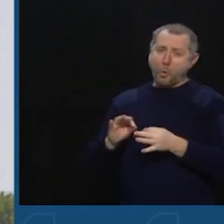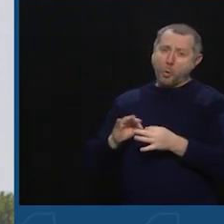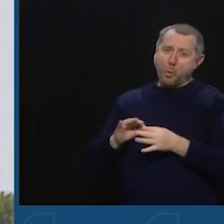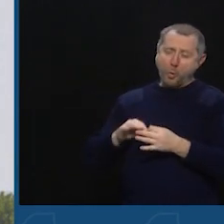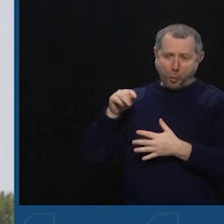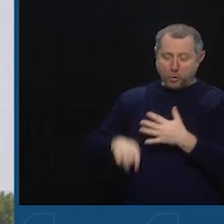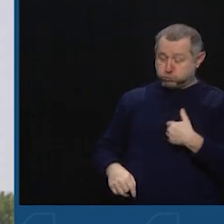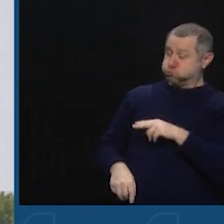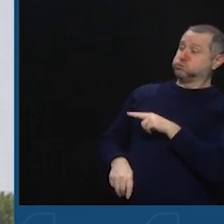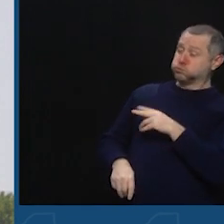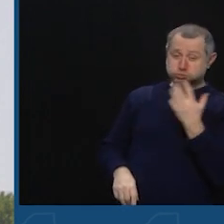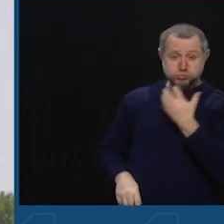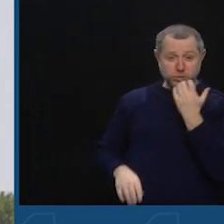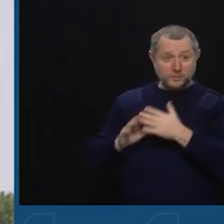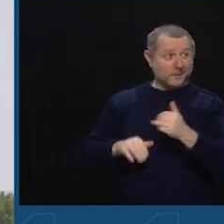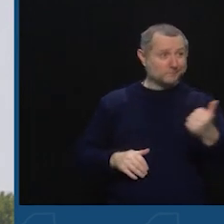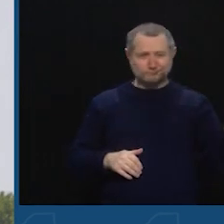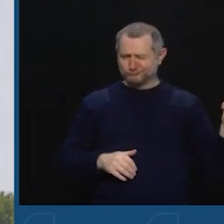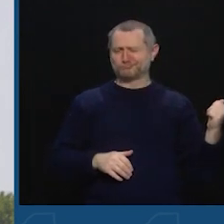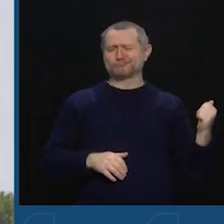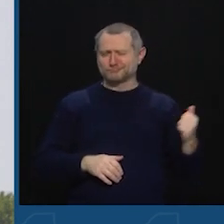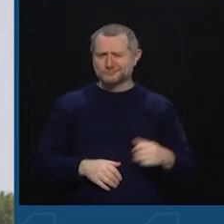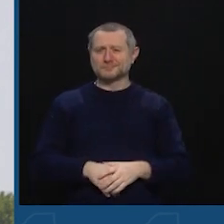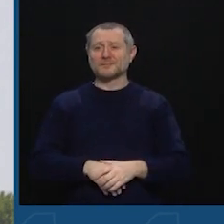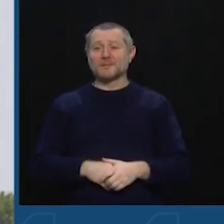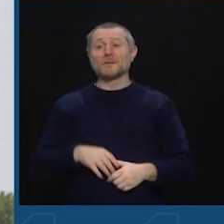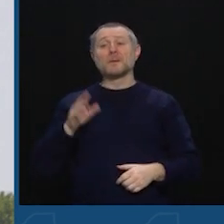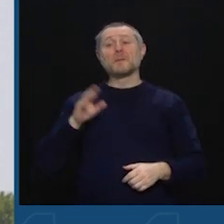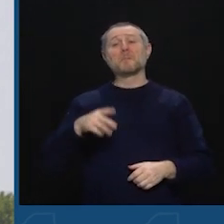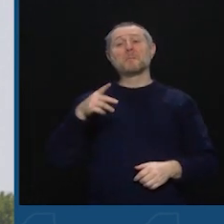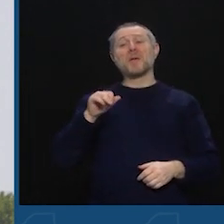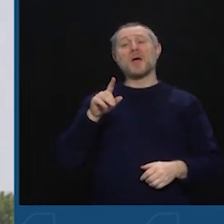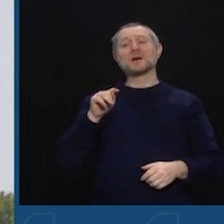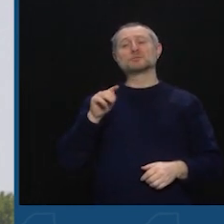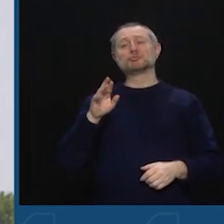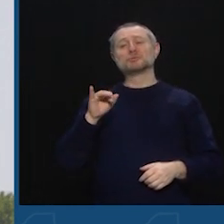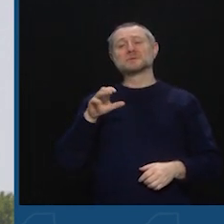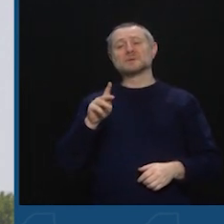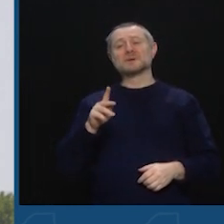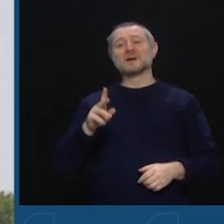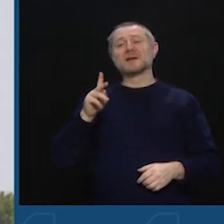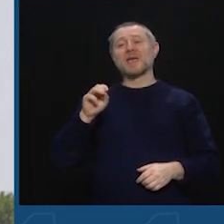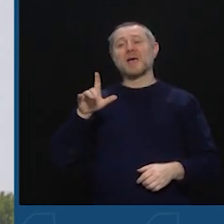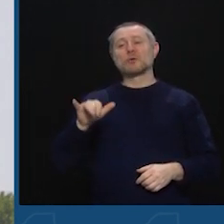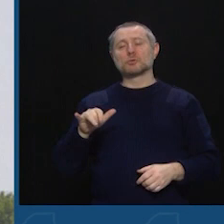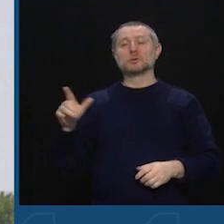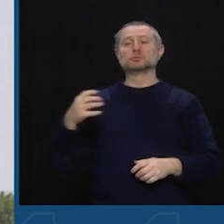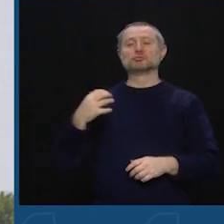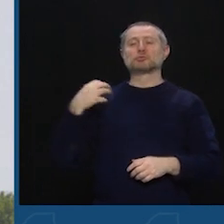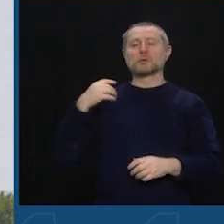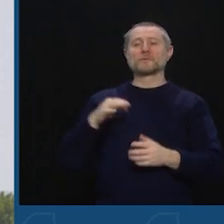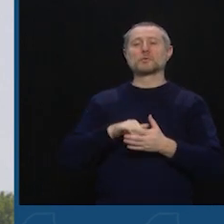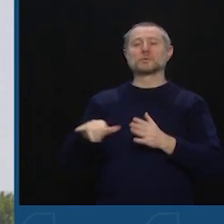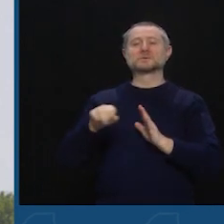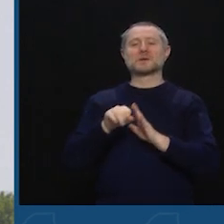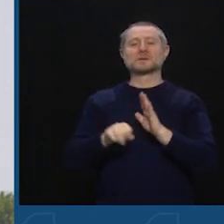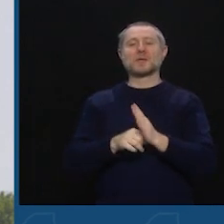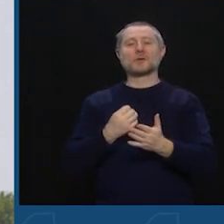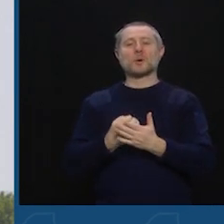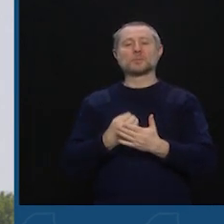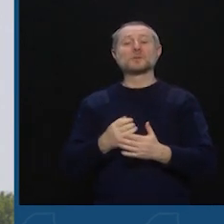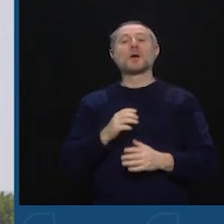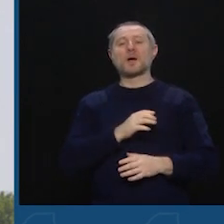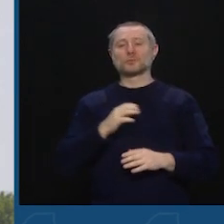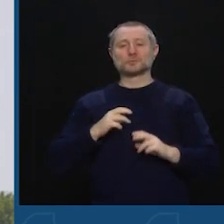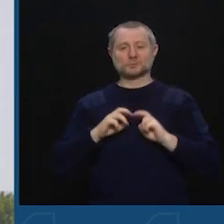you. And Patrick Kelly, our chair of the New York State Economic Development Council, we had a great conversation about places